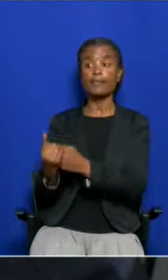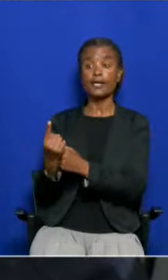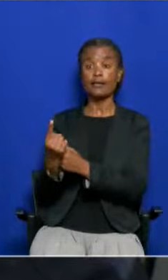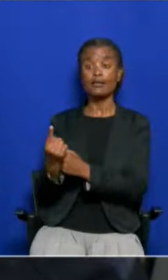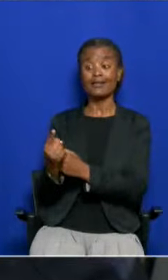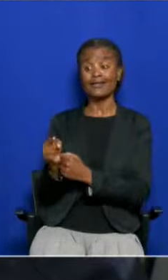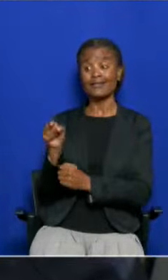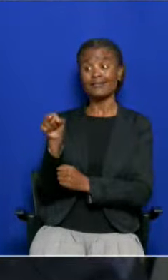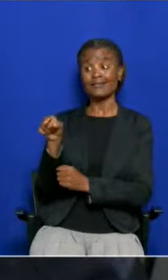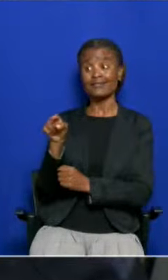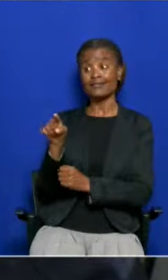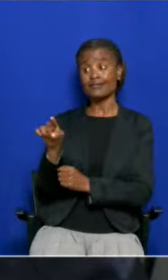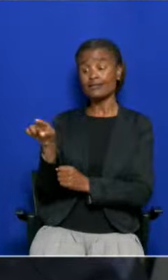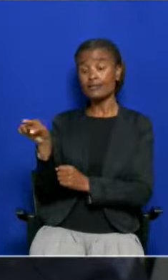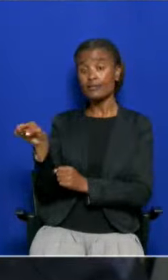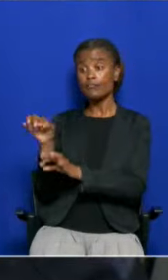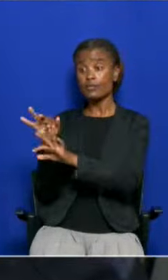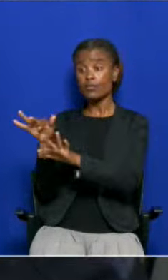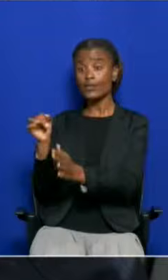You asked him